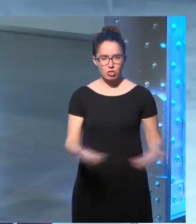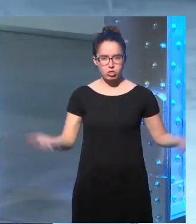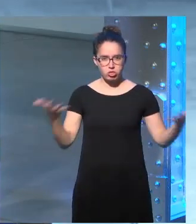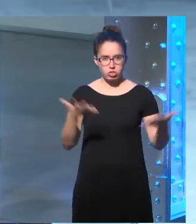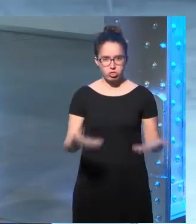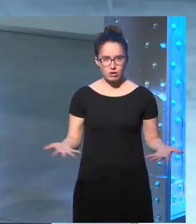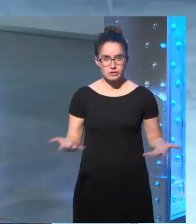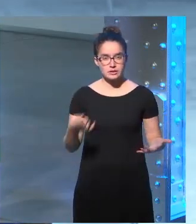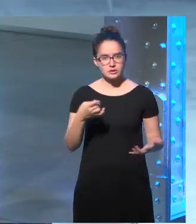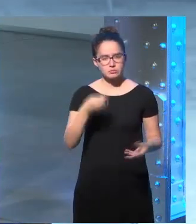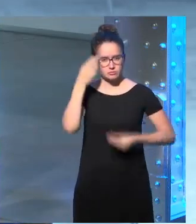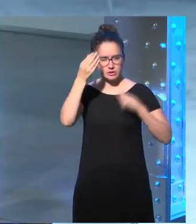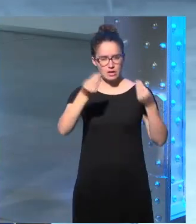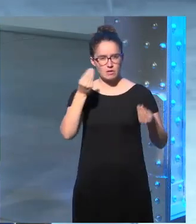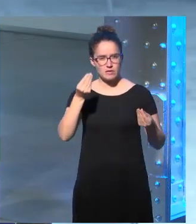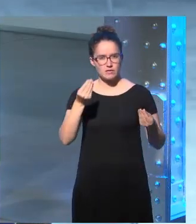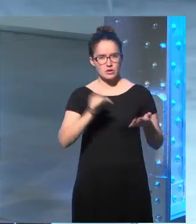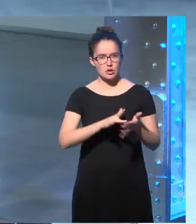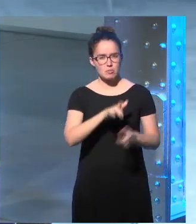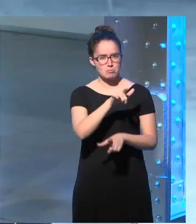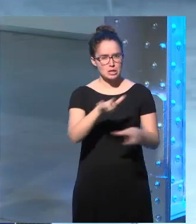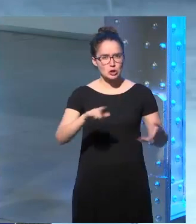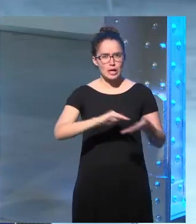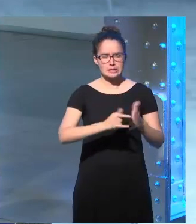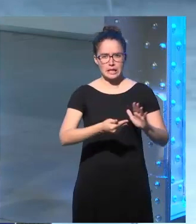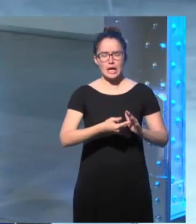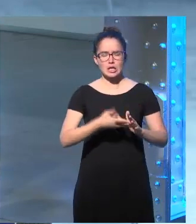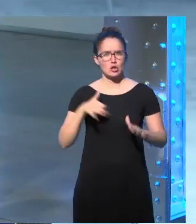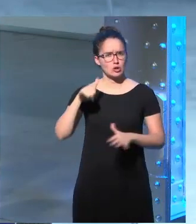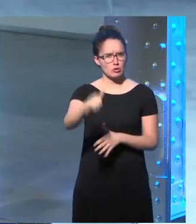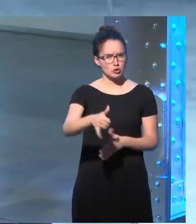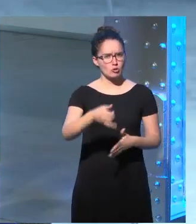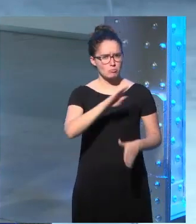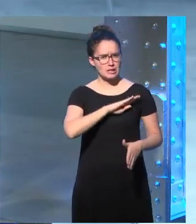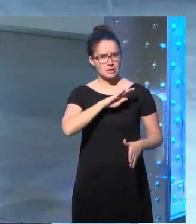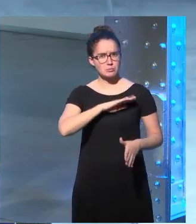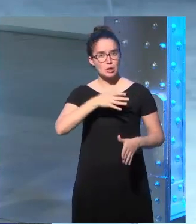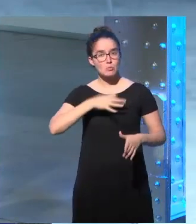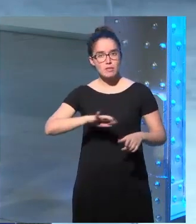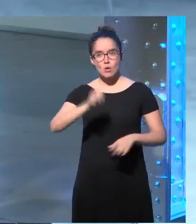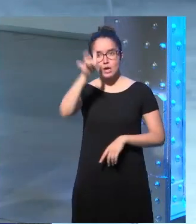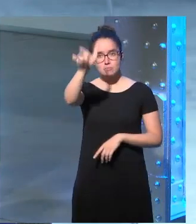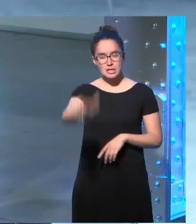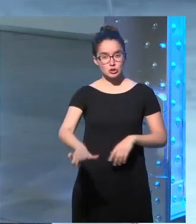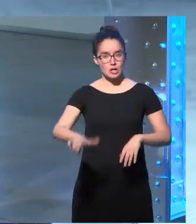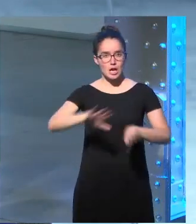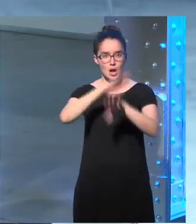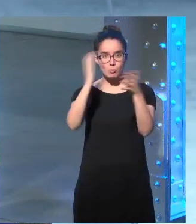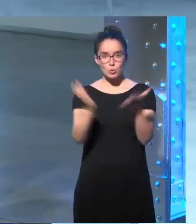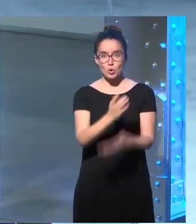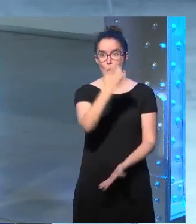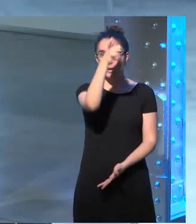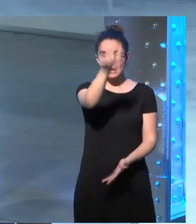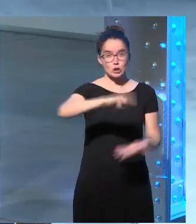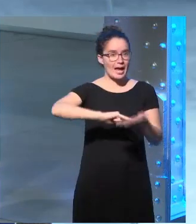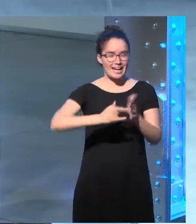weight of a connection, something that connects the wing to the plane. And